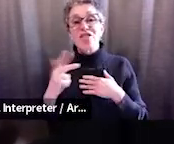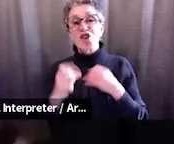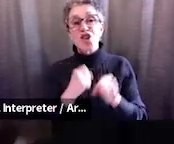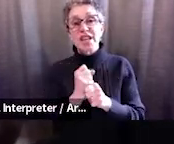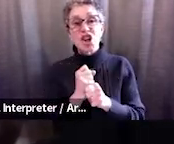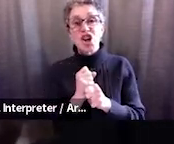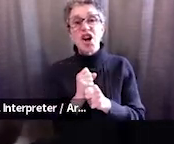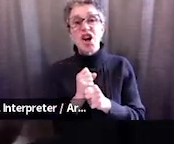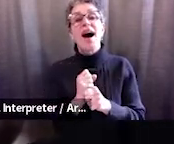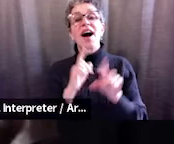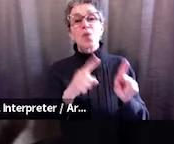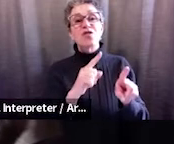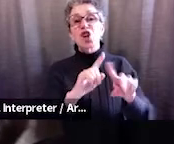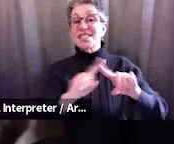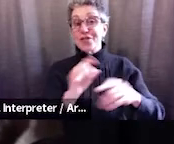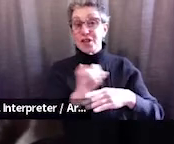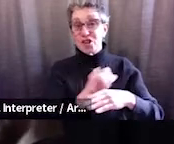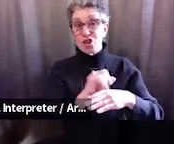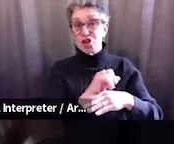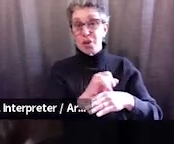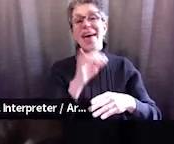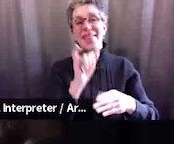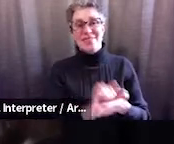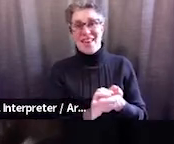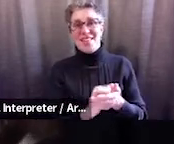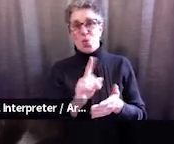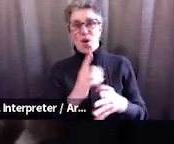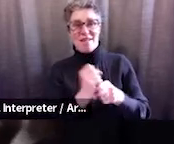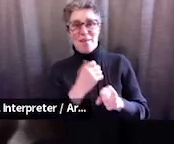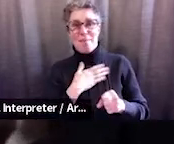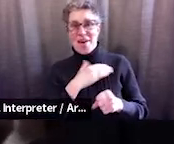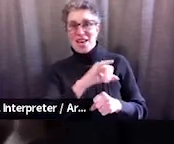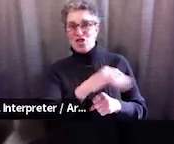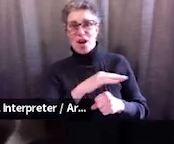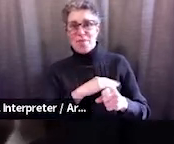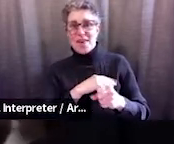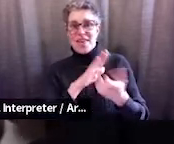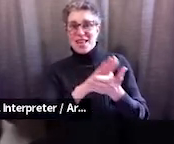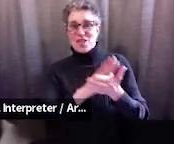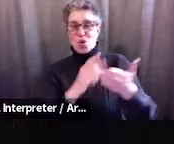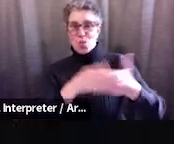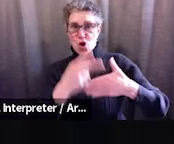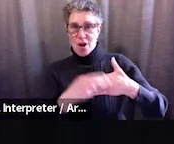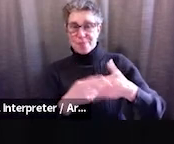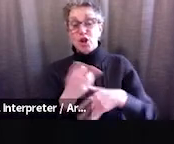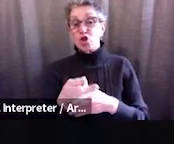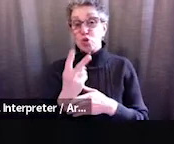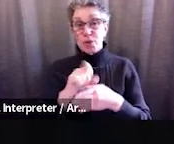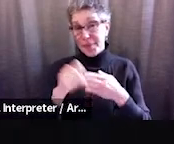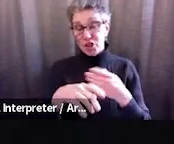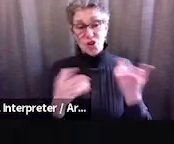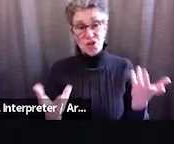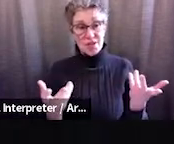current career path. And that was an after-school program. I interned there for a whole year again for two semesters. But at the end of